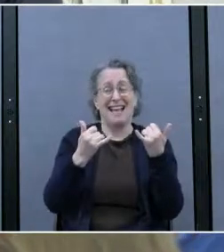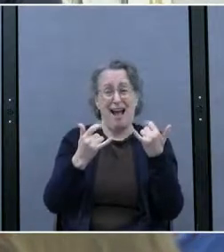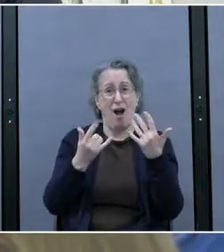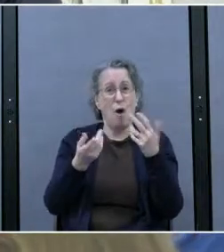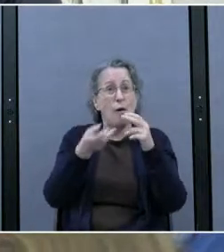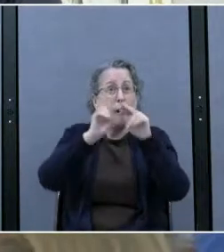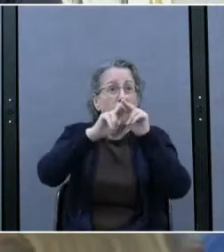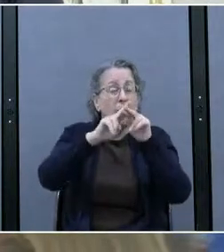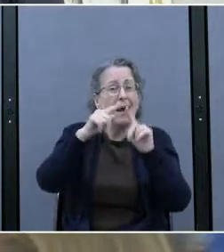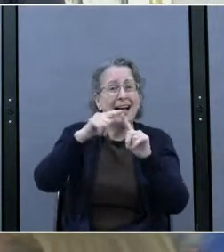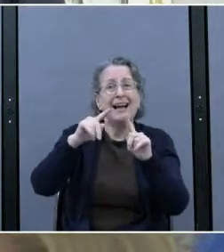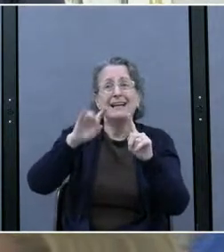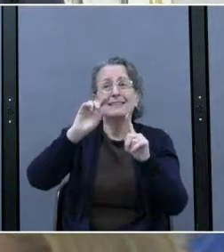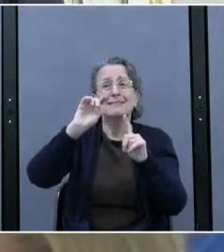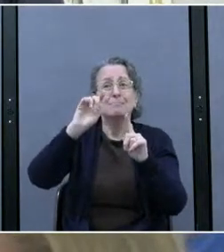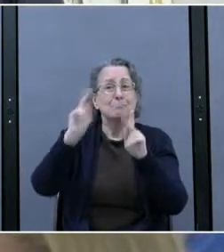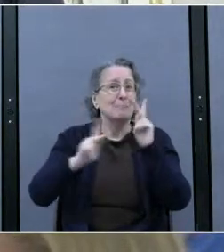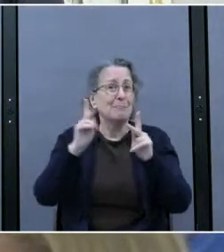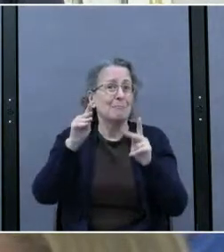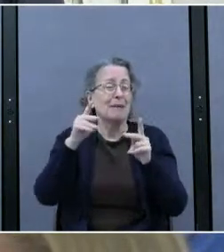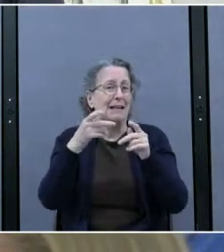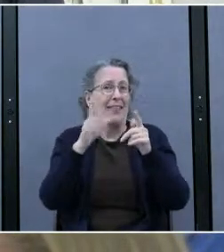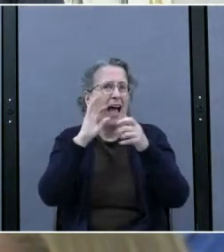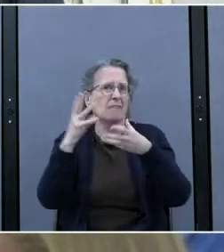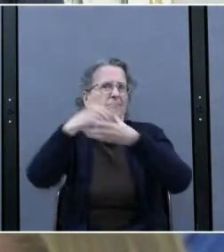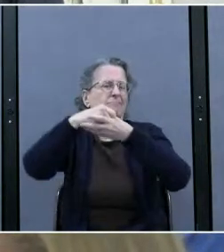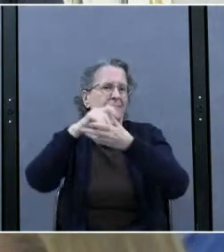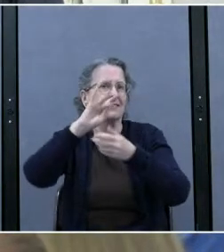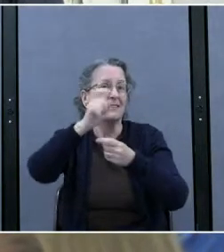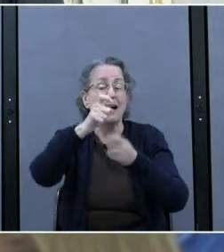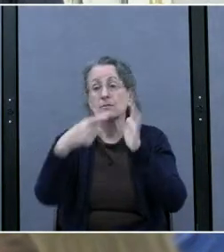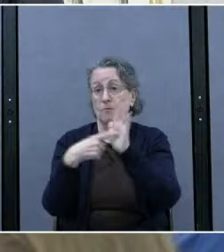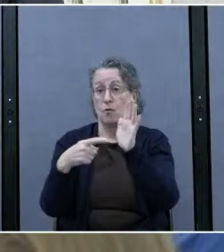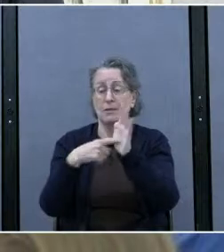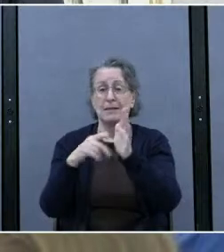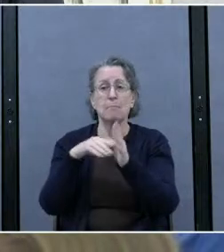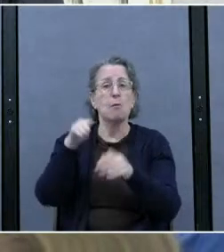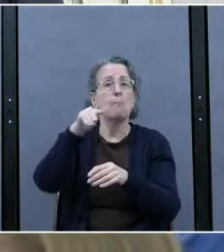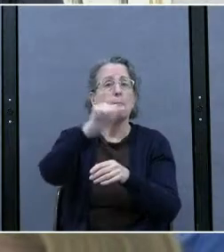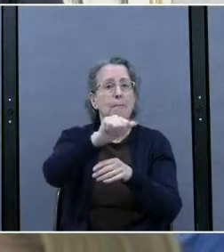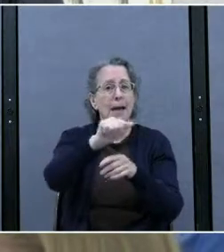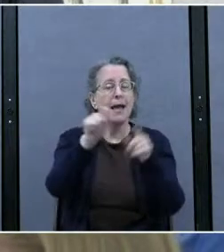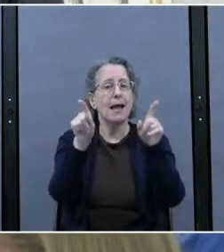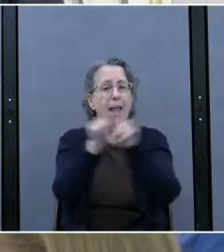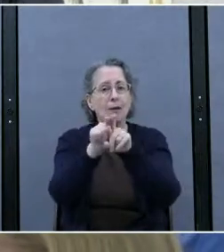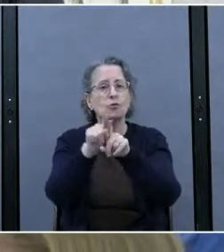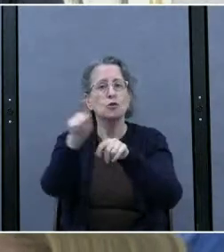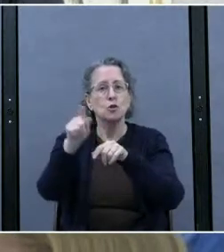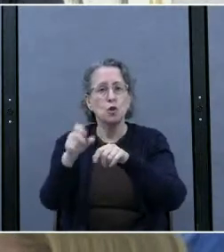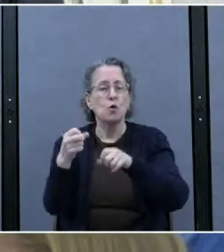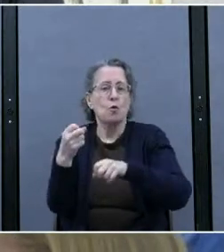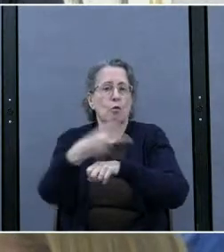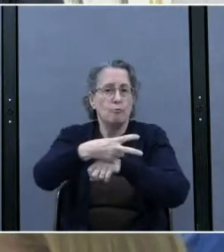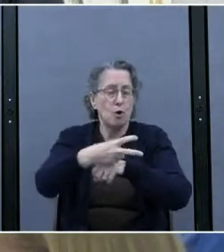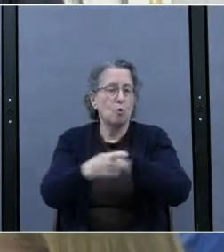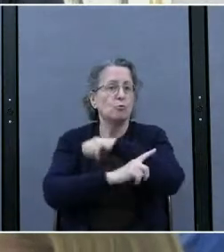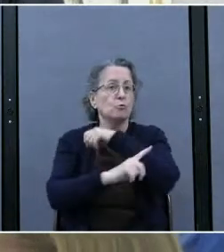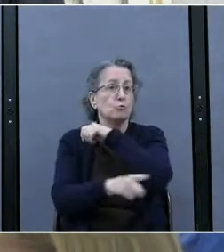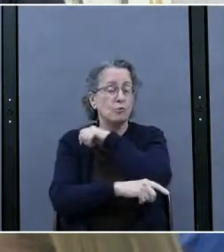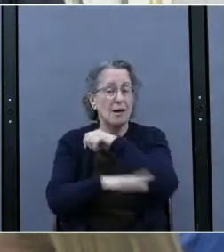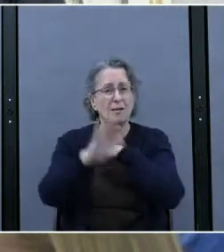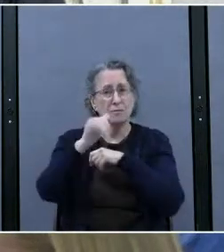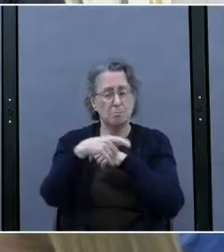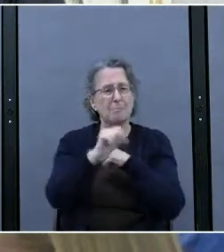still making us all pay for pay-as-you-throw bags, and it's over $300,000. And the original plan,